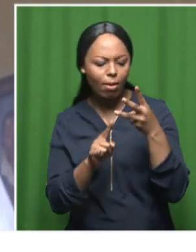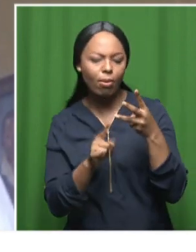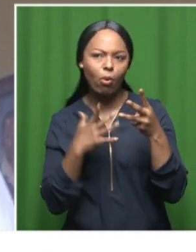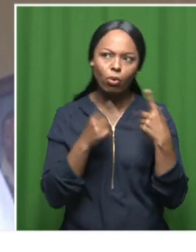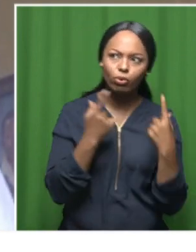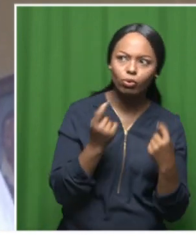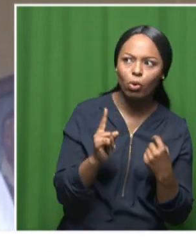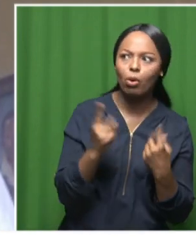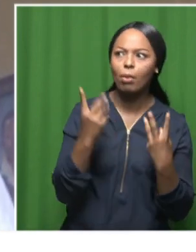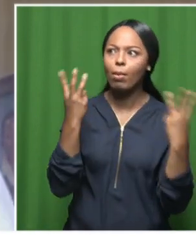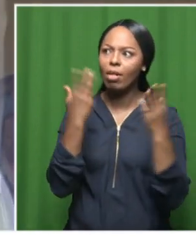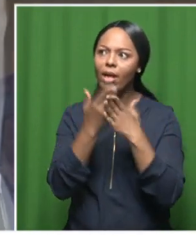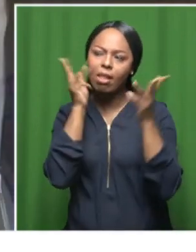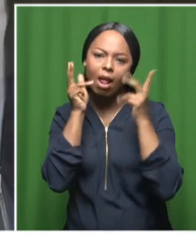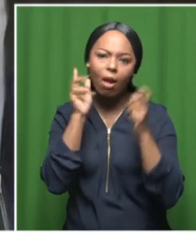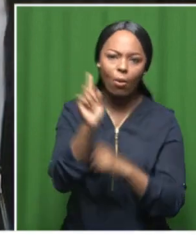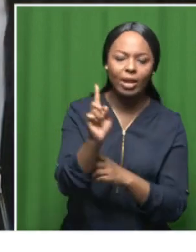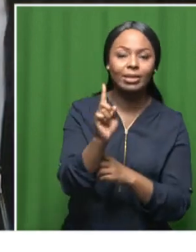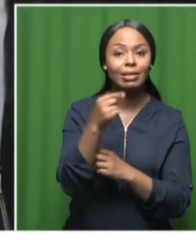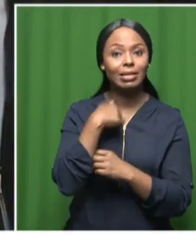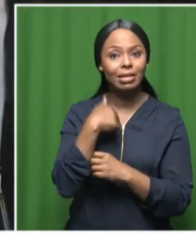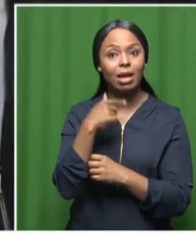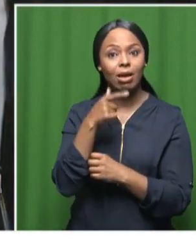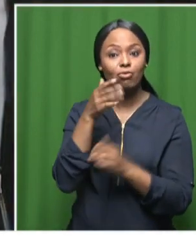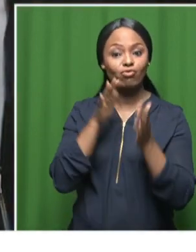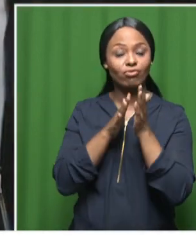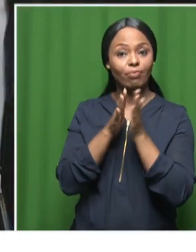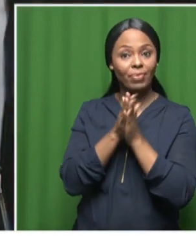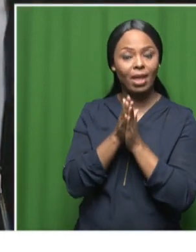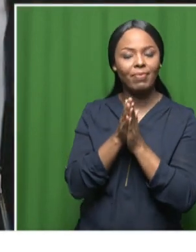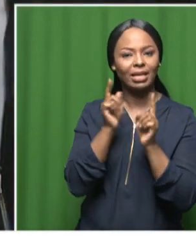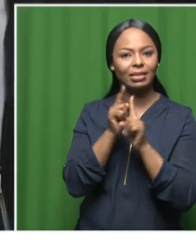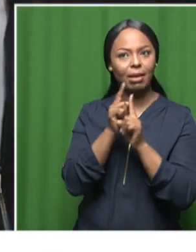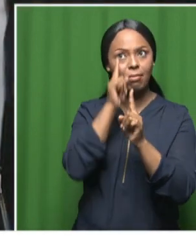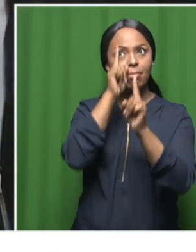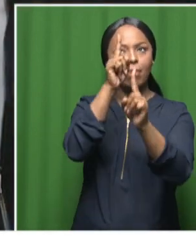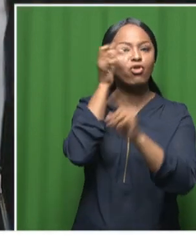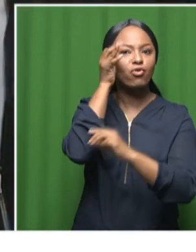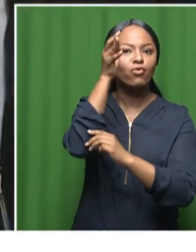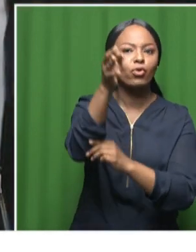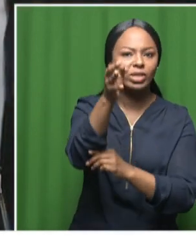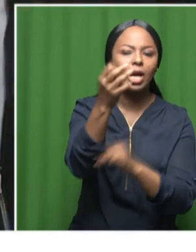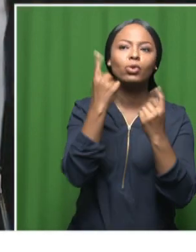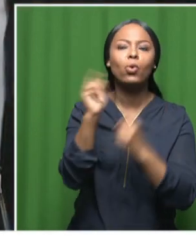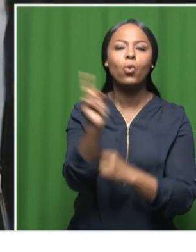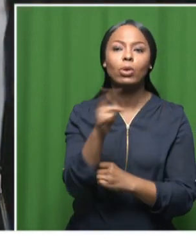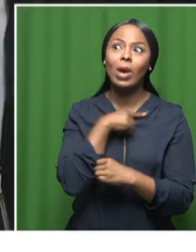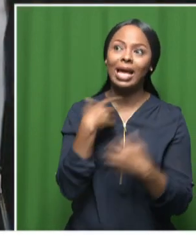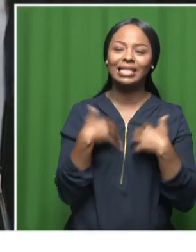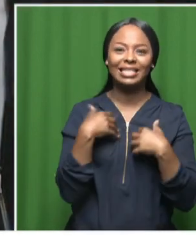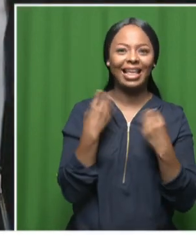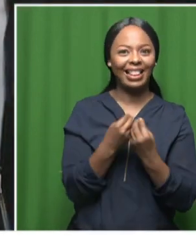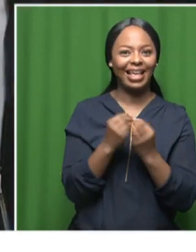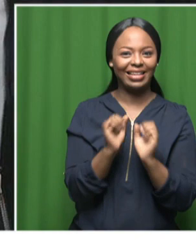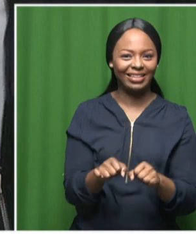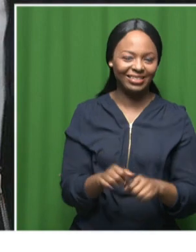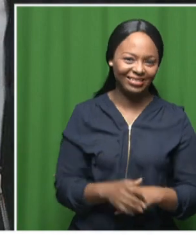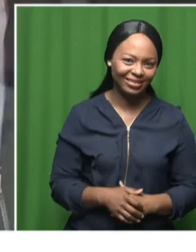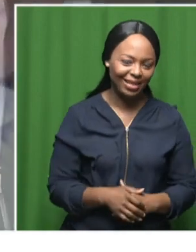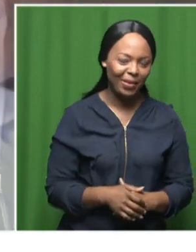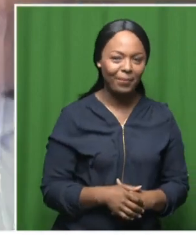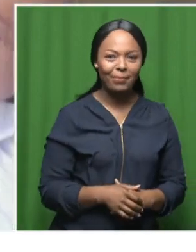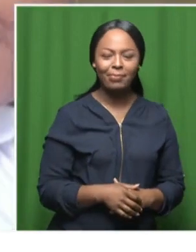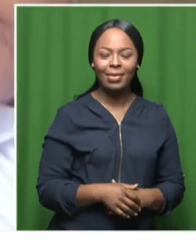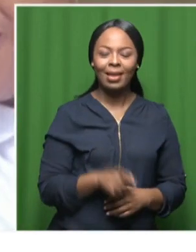is always about the future as we look back to say, what do we do about this exciting phenomenon? Mm-hmm. And Sis